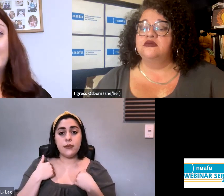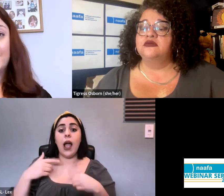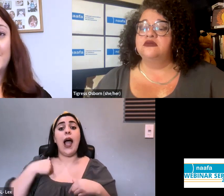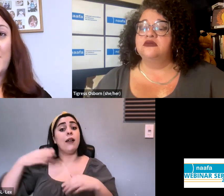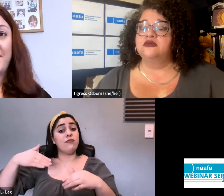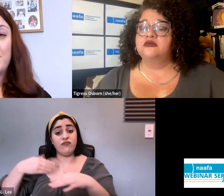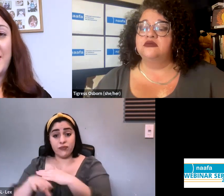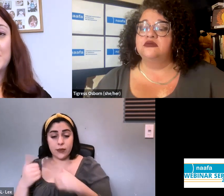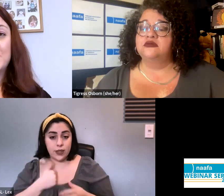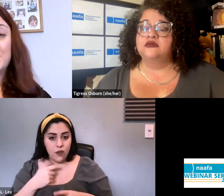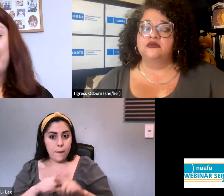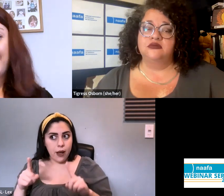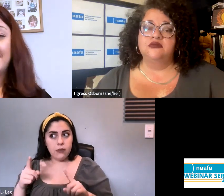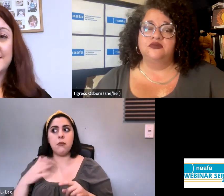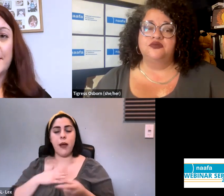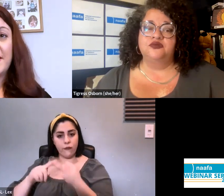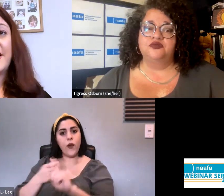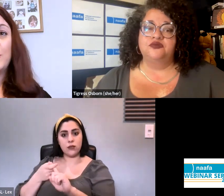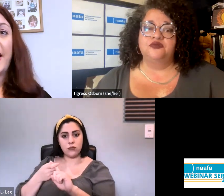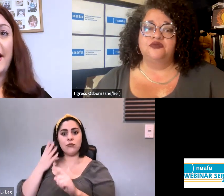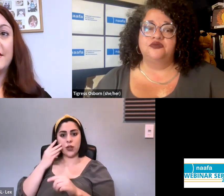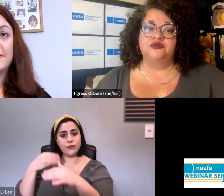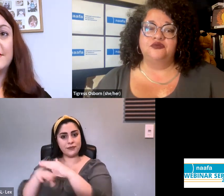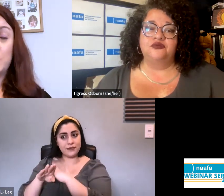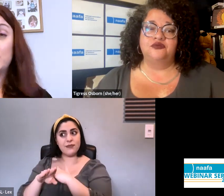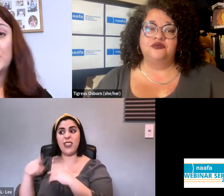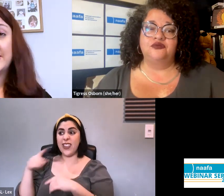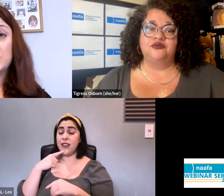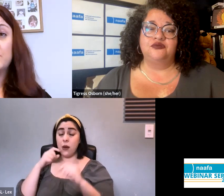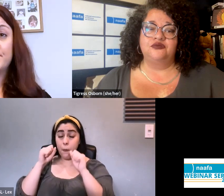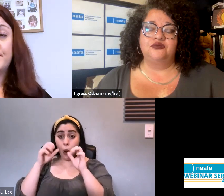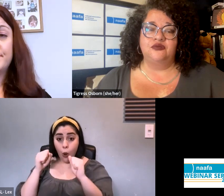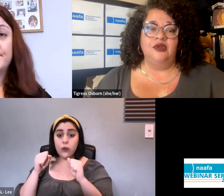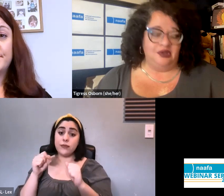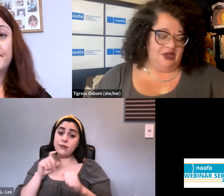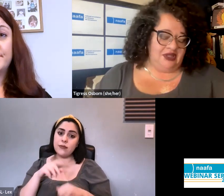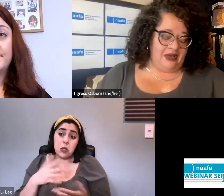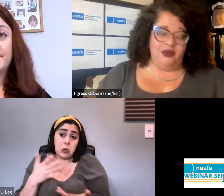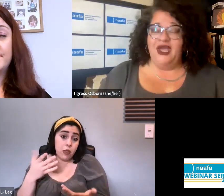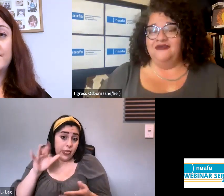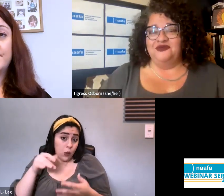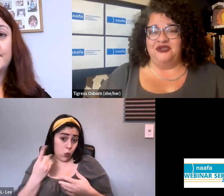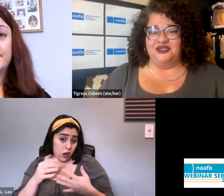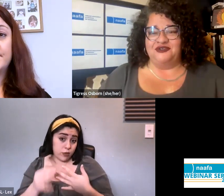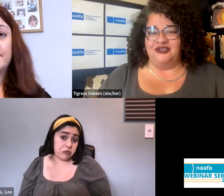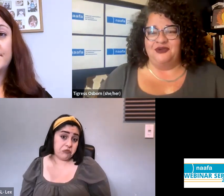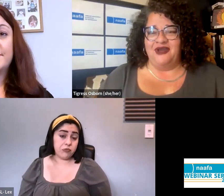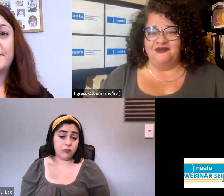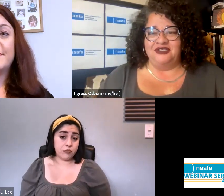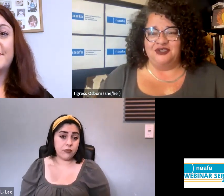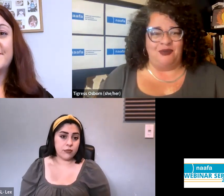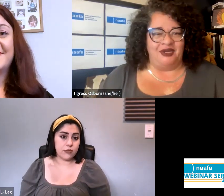at what they've been able to do. But that is something that you could look into. Yeah, we haven't